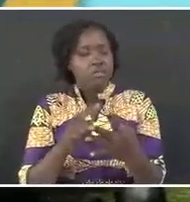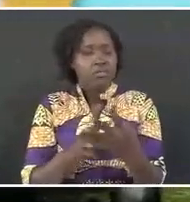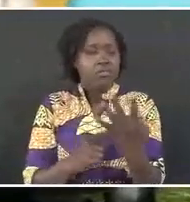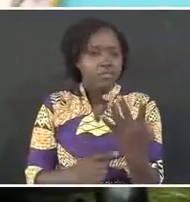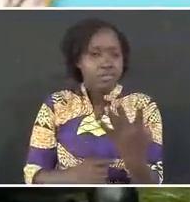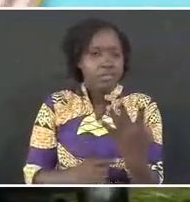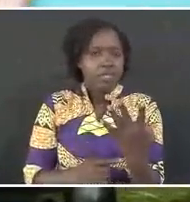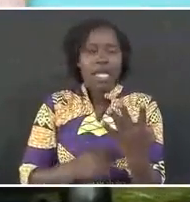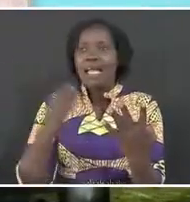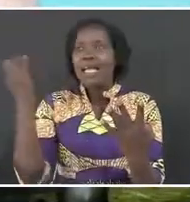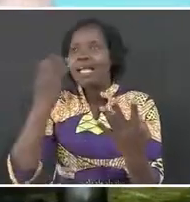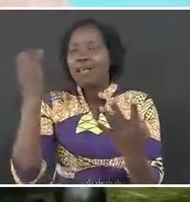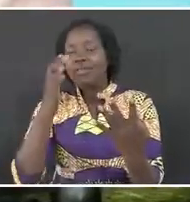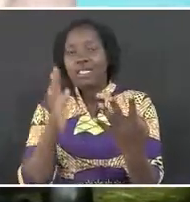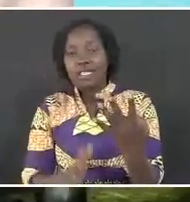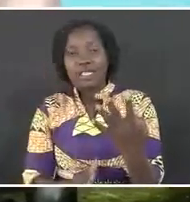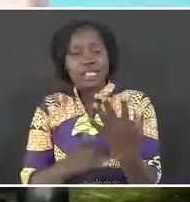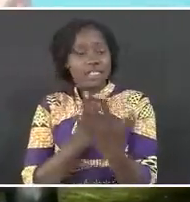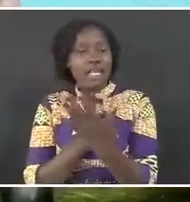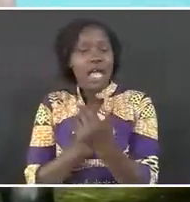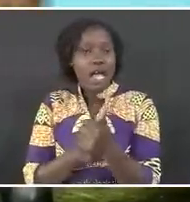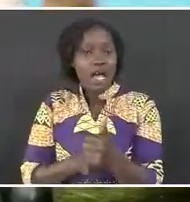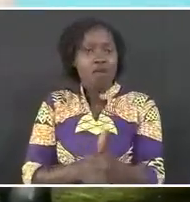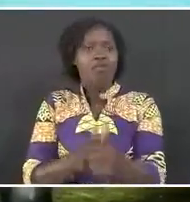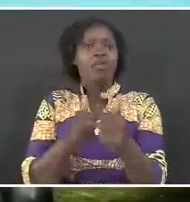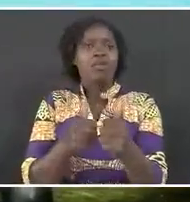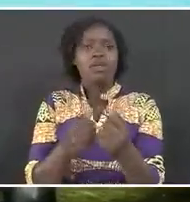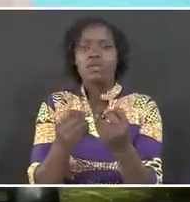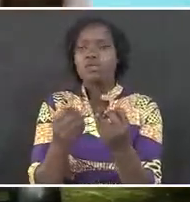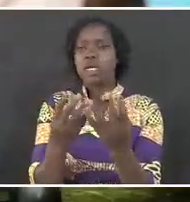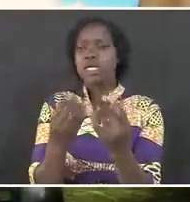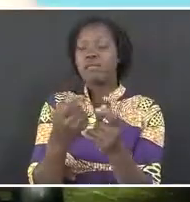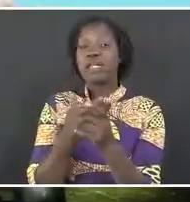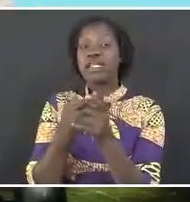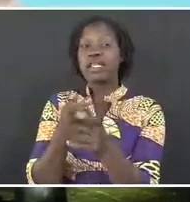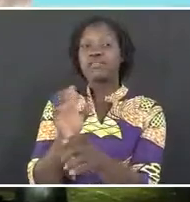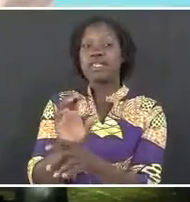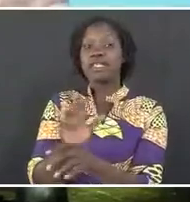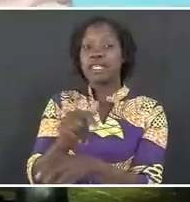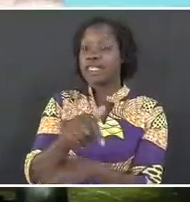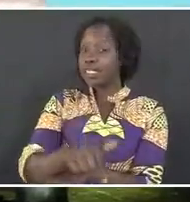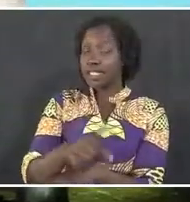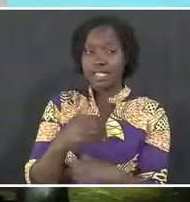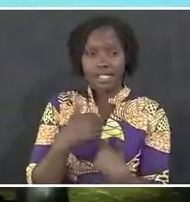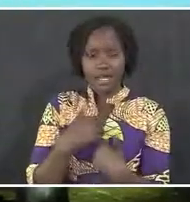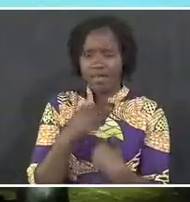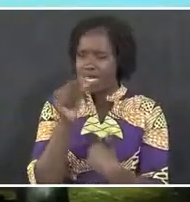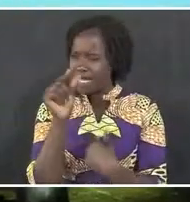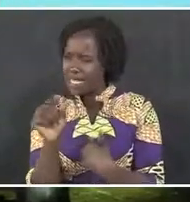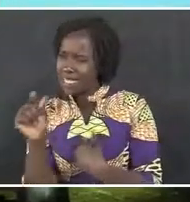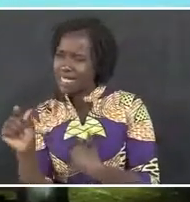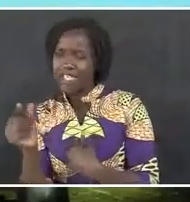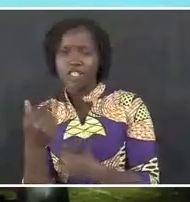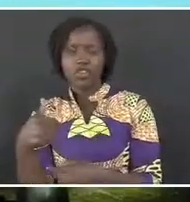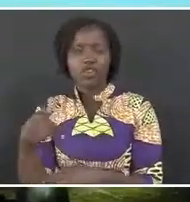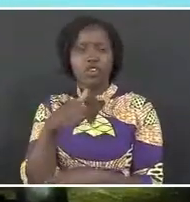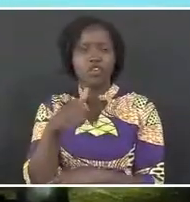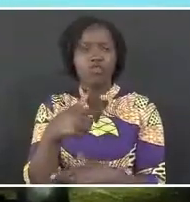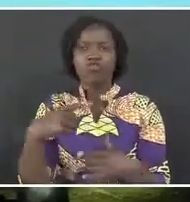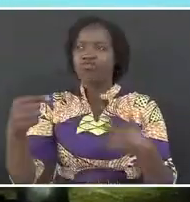are called to be evangelists, apostles. So many gifts in this church that if each one of us was